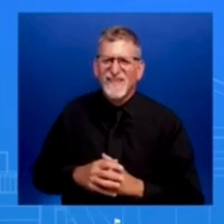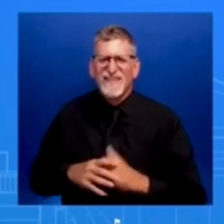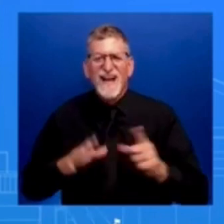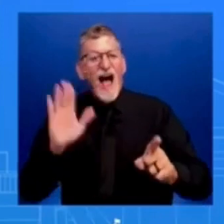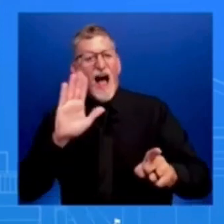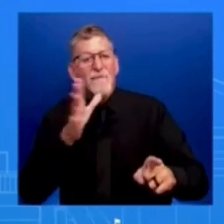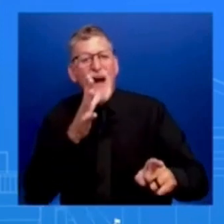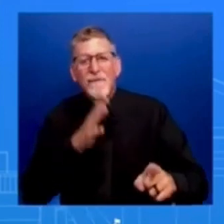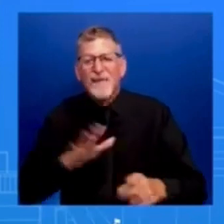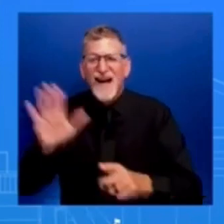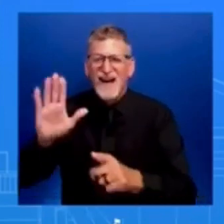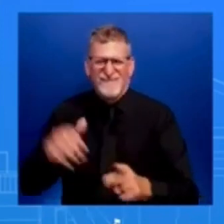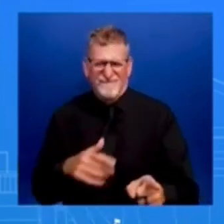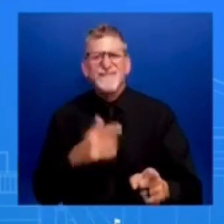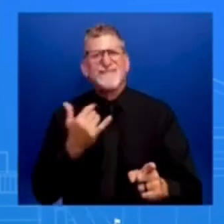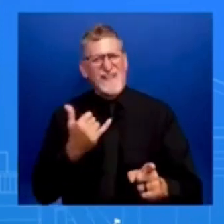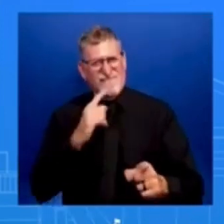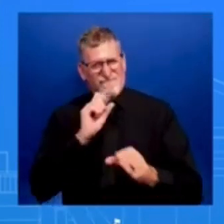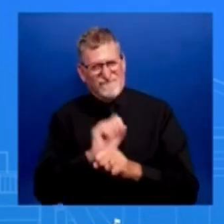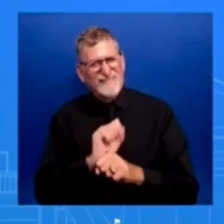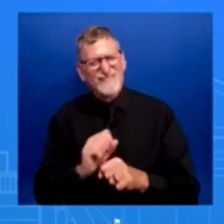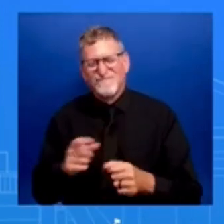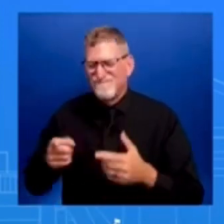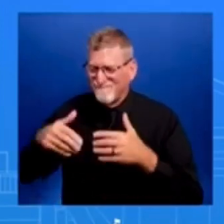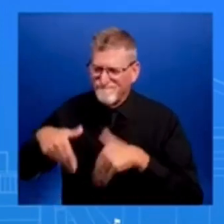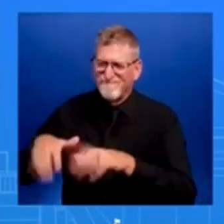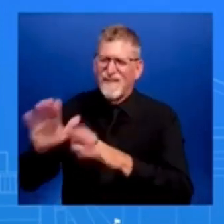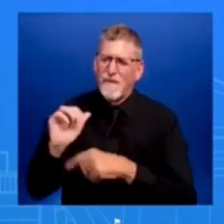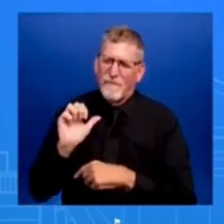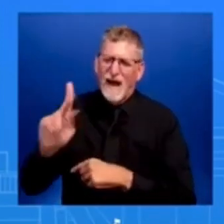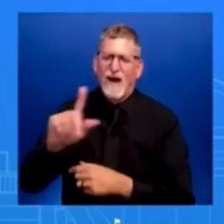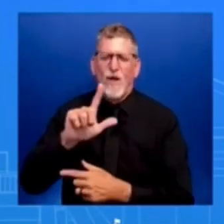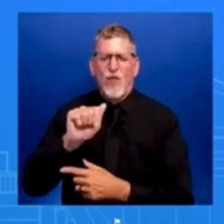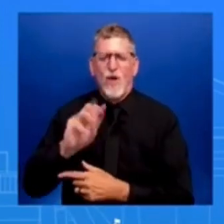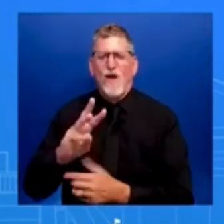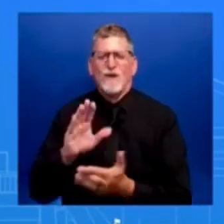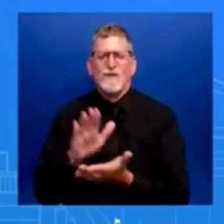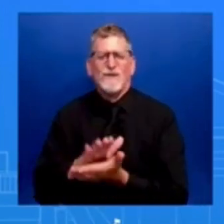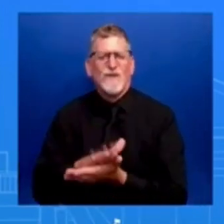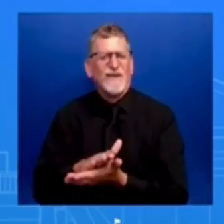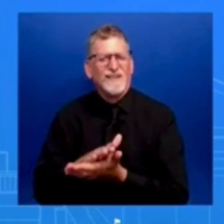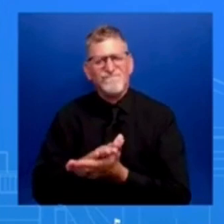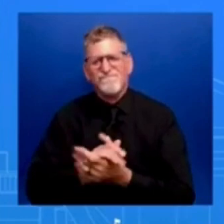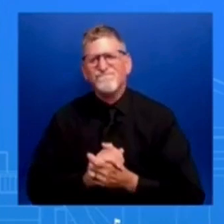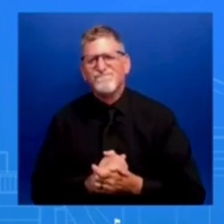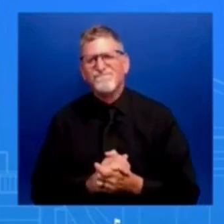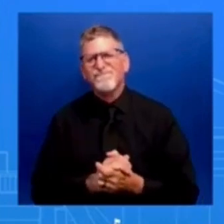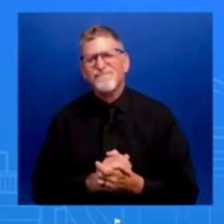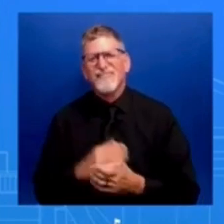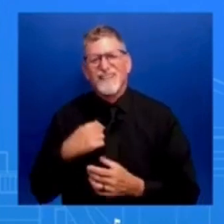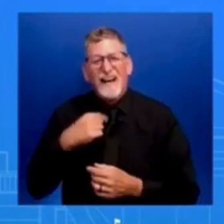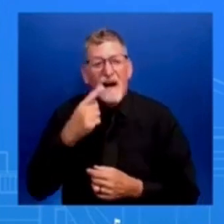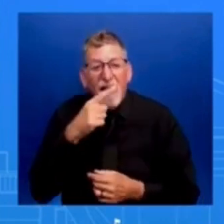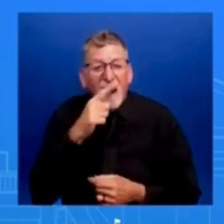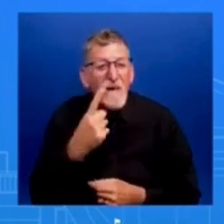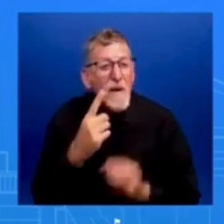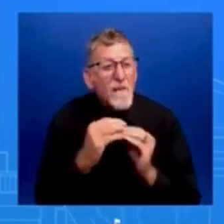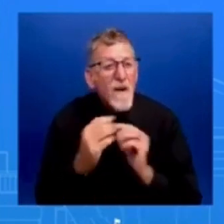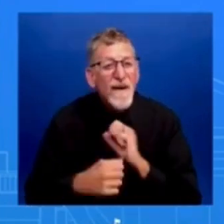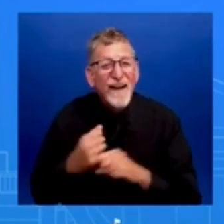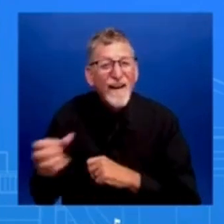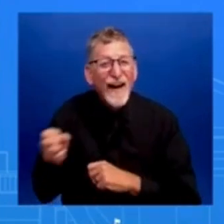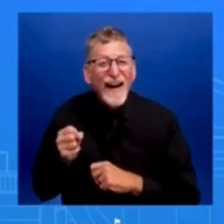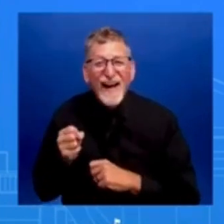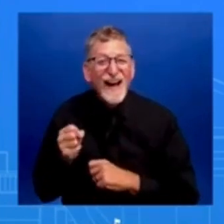And we are very sad to let him go, and if I could, I would hold him for another year or more, but we do keep